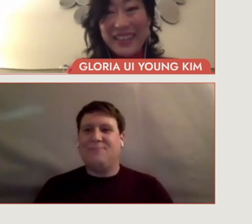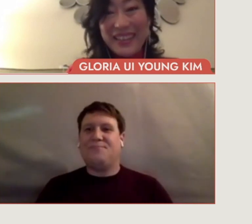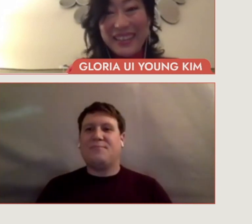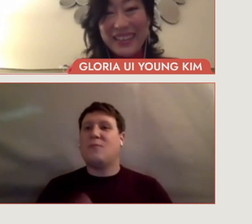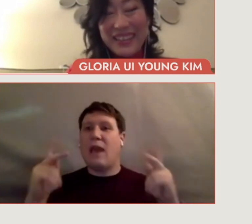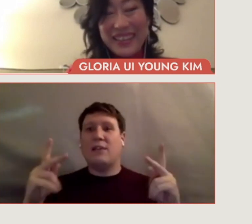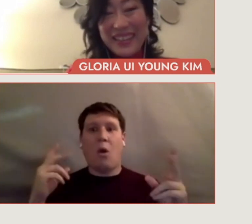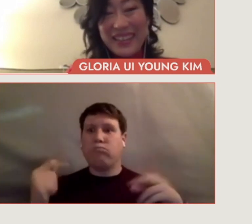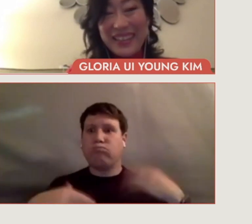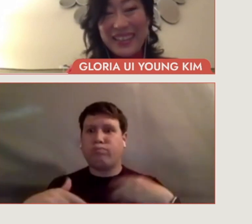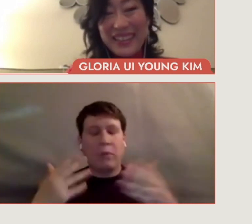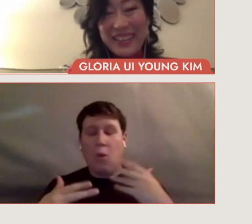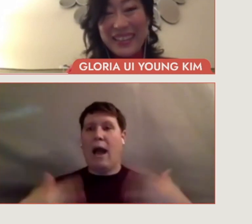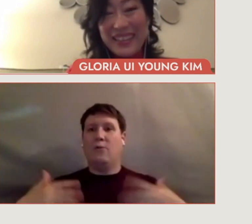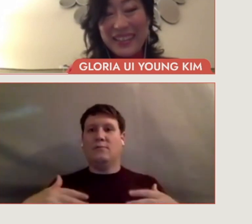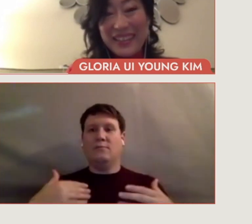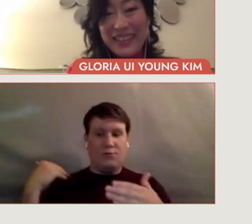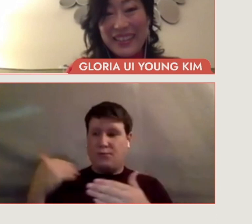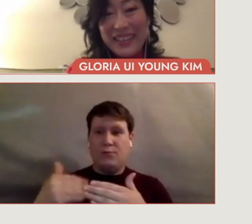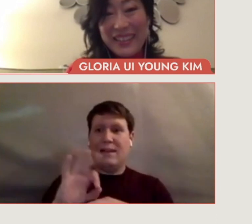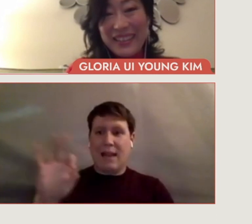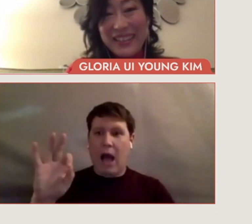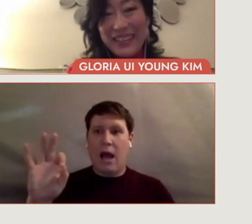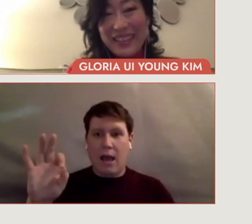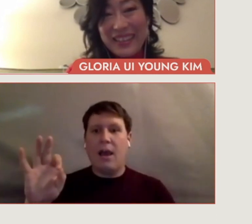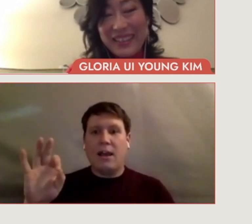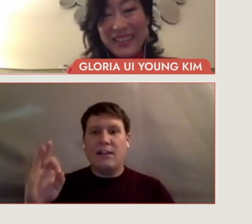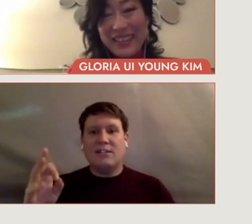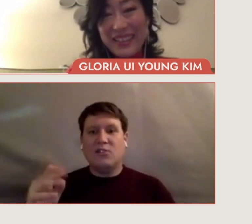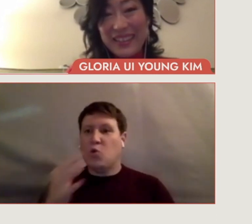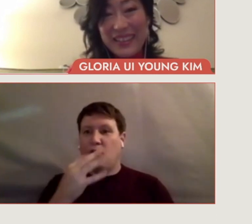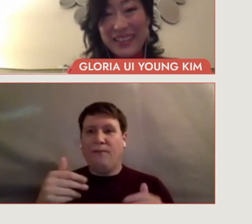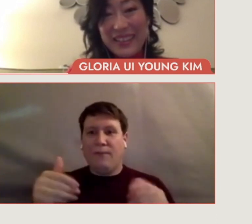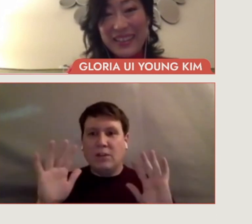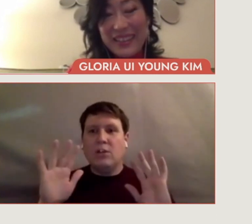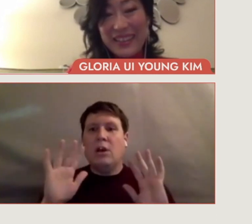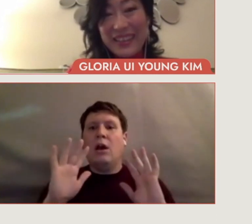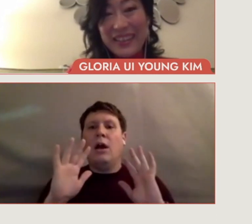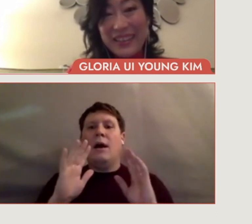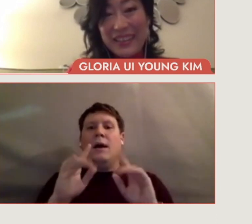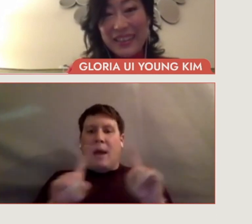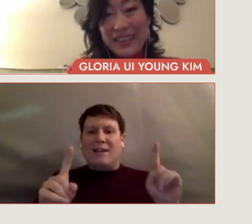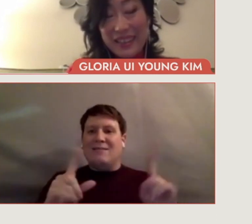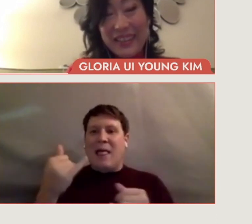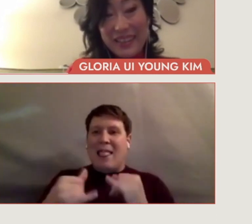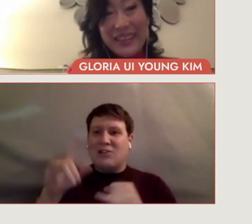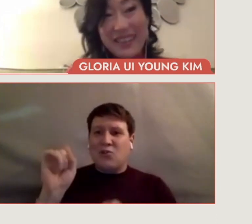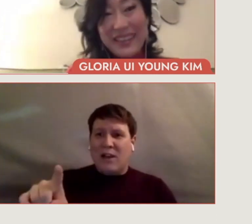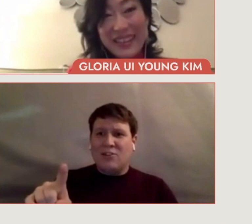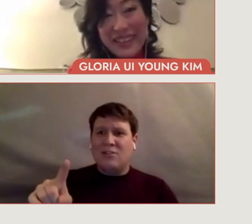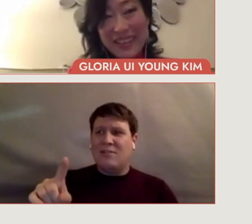by, and I did want to wrap up. And, it's always kind of the question I hate to ask, because it's you've accomplished